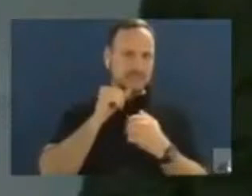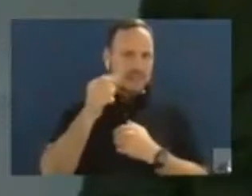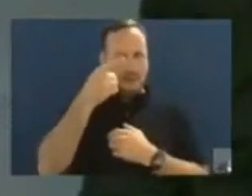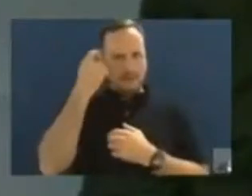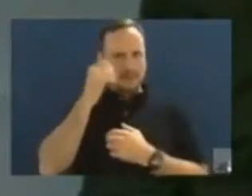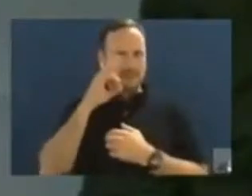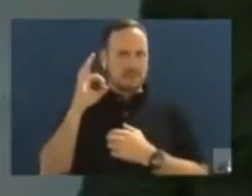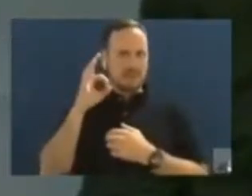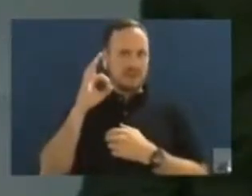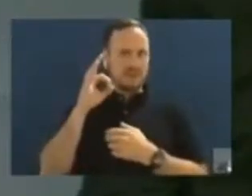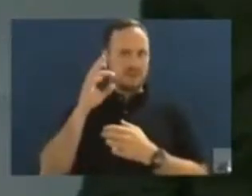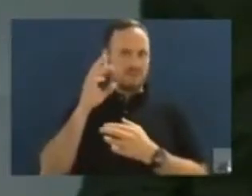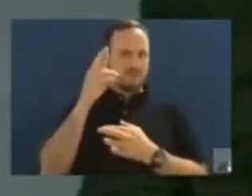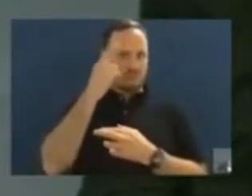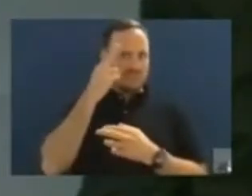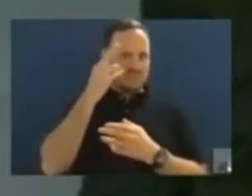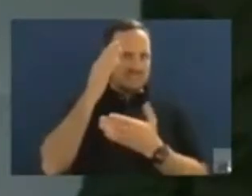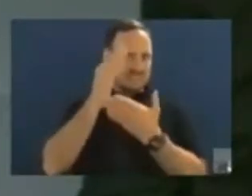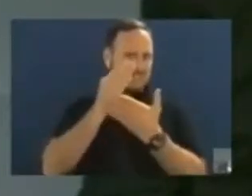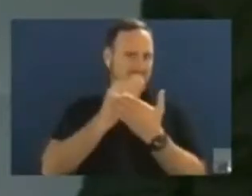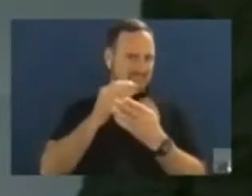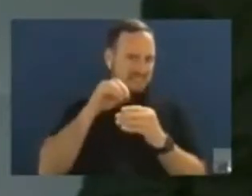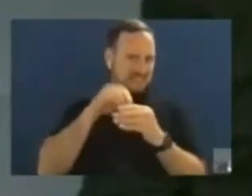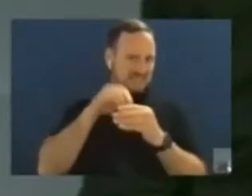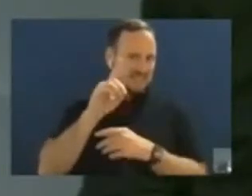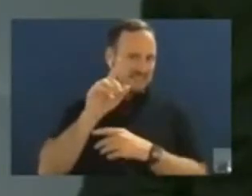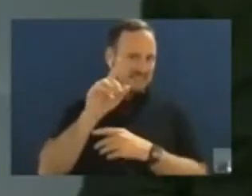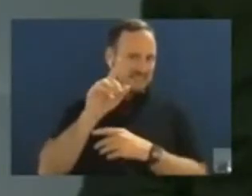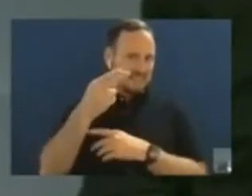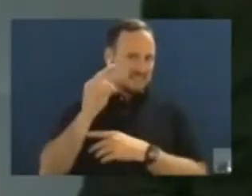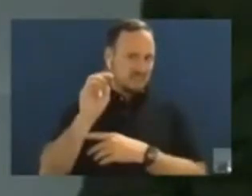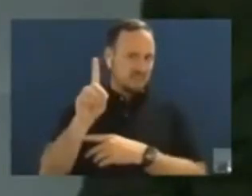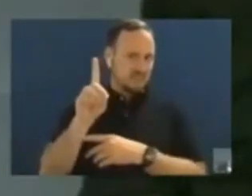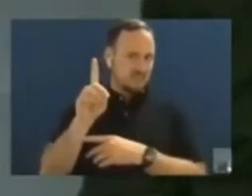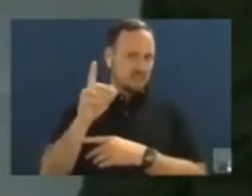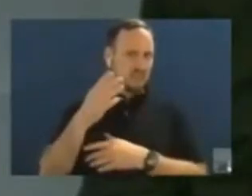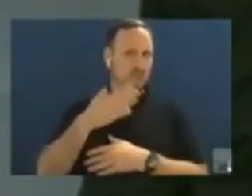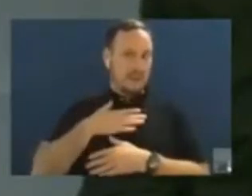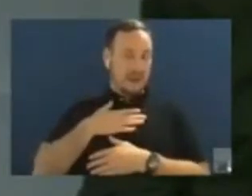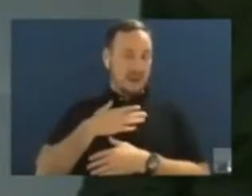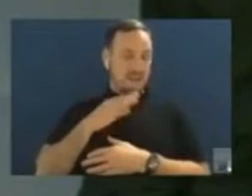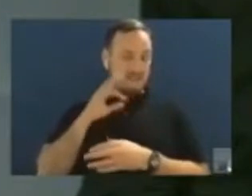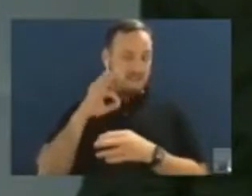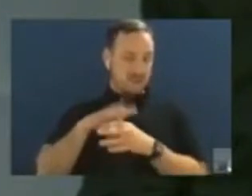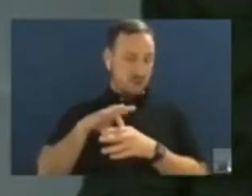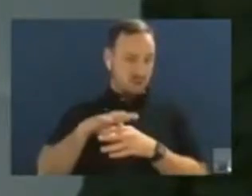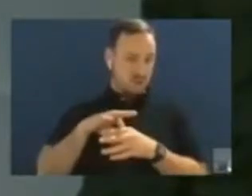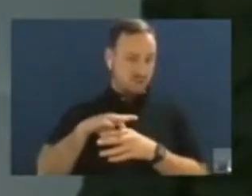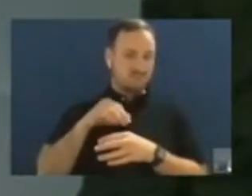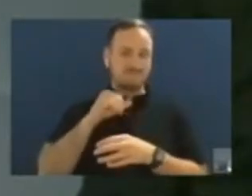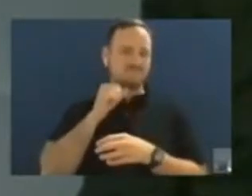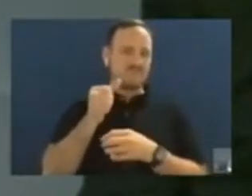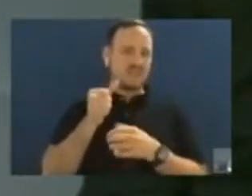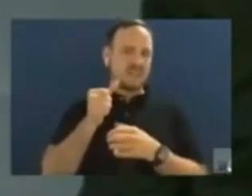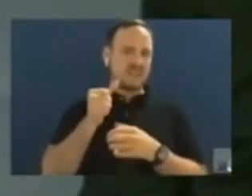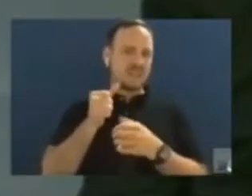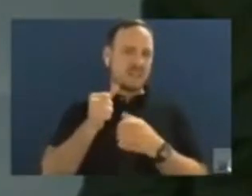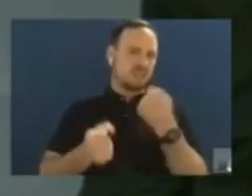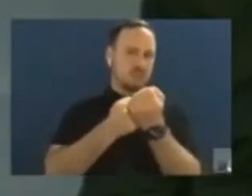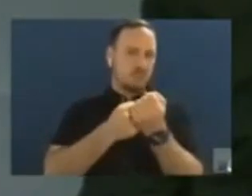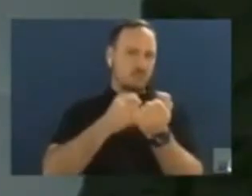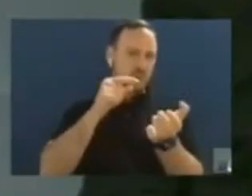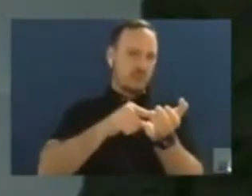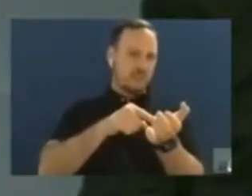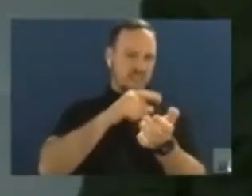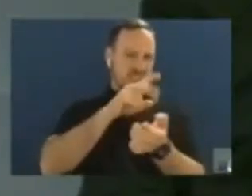readiness issues. So for that reason, my vote will not be supporting this version of a return to school